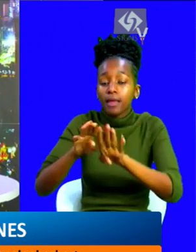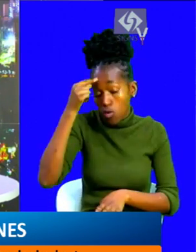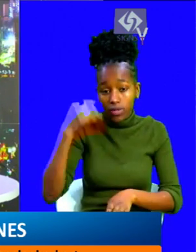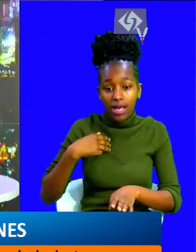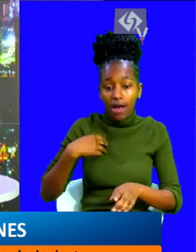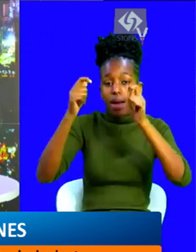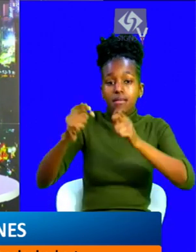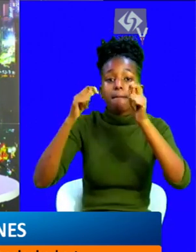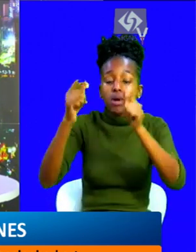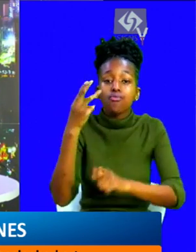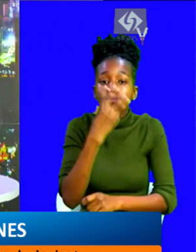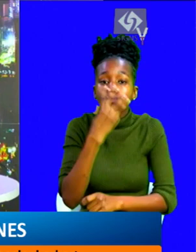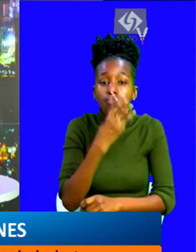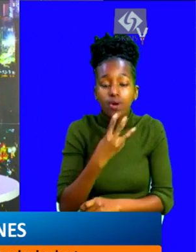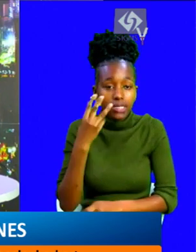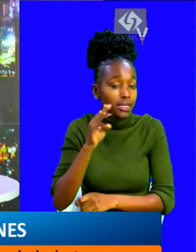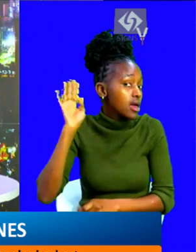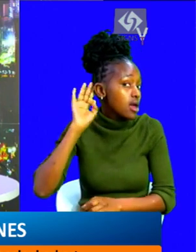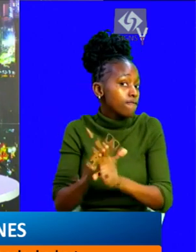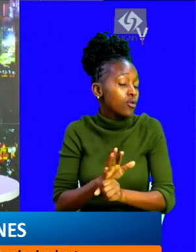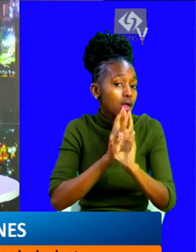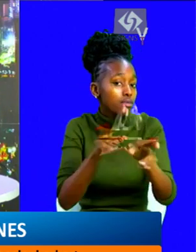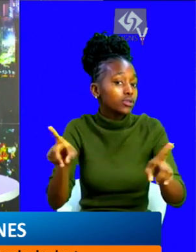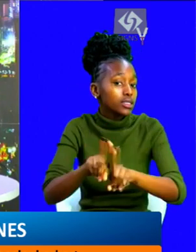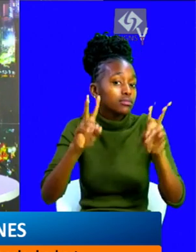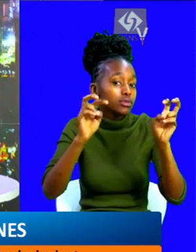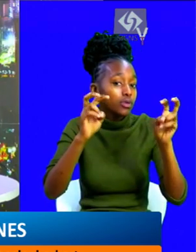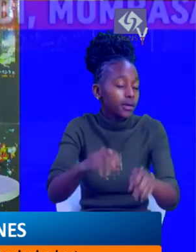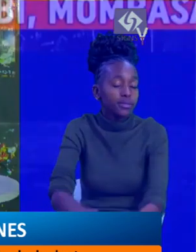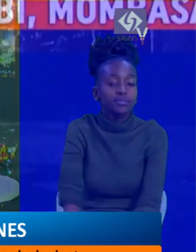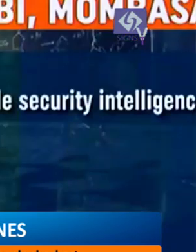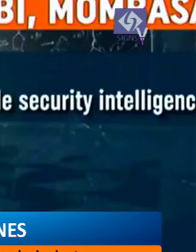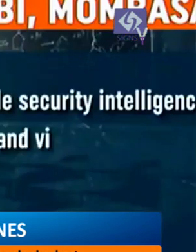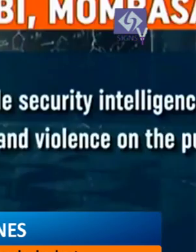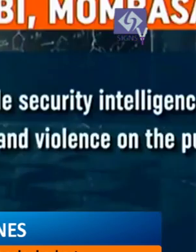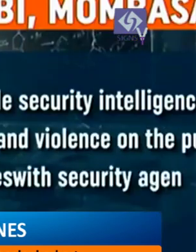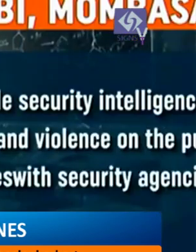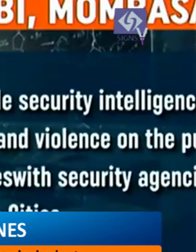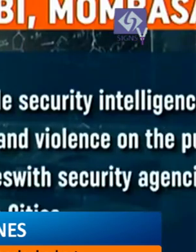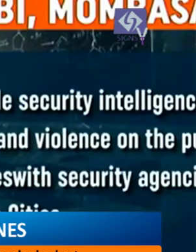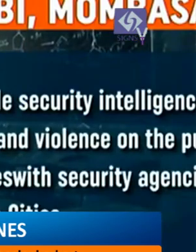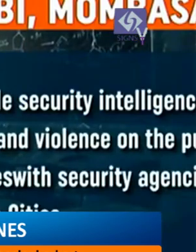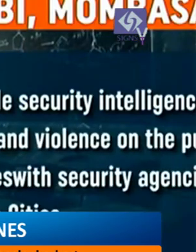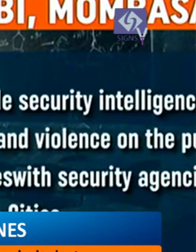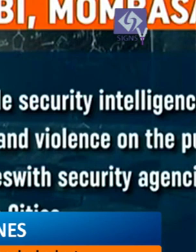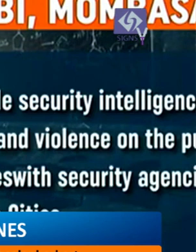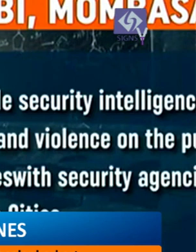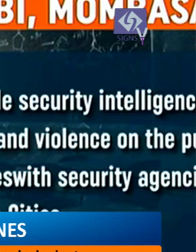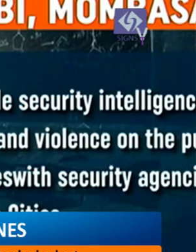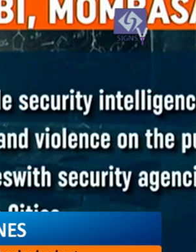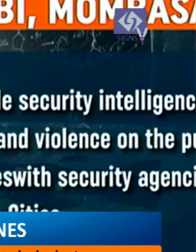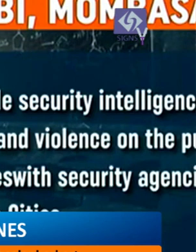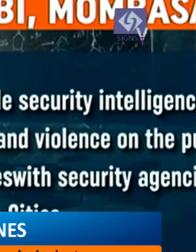property of Kenyans during protests. Even staying on that story now, government says